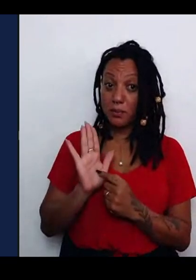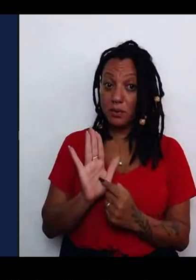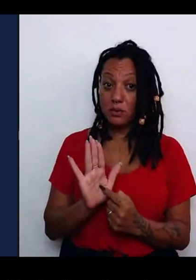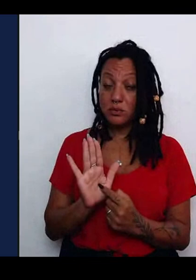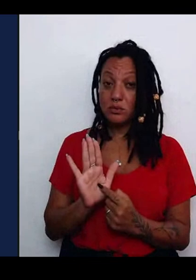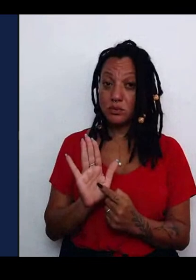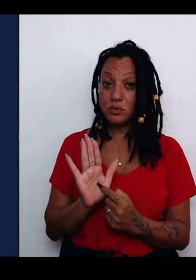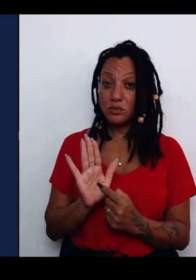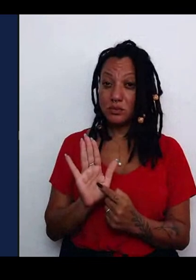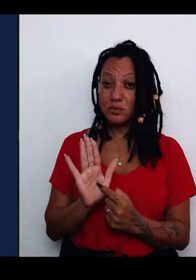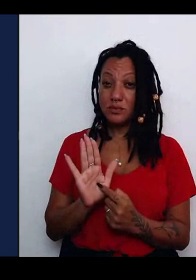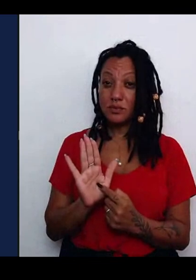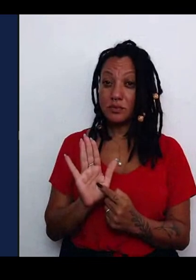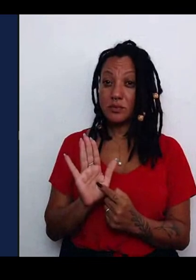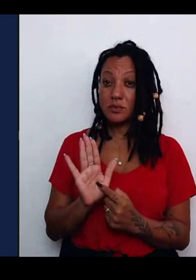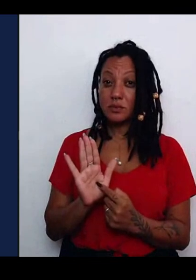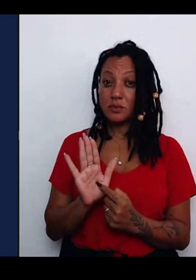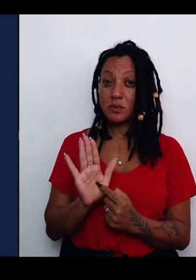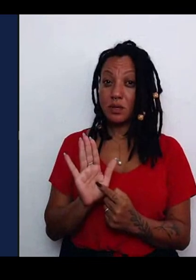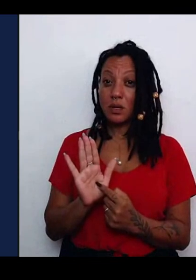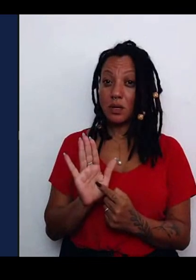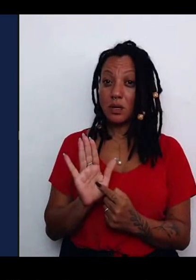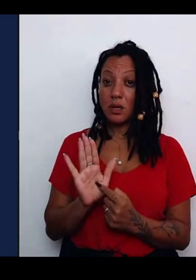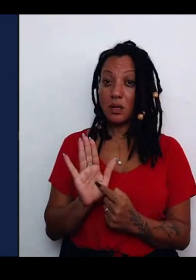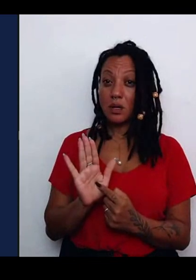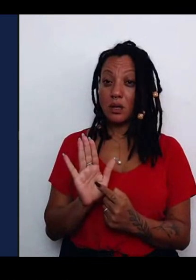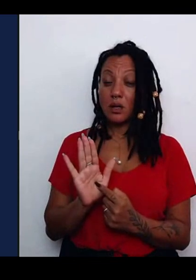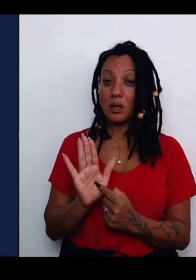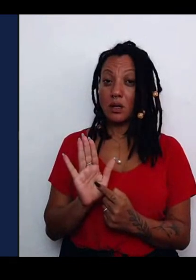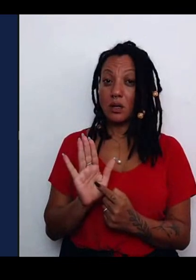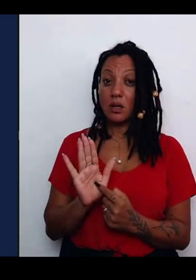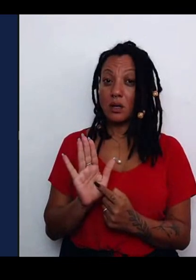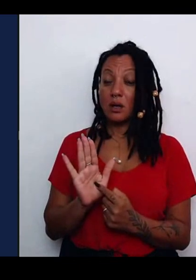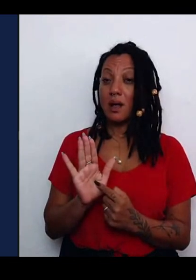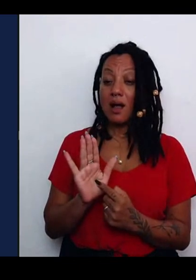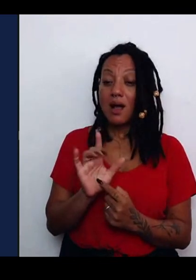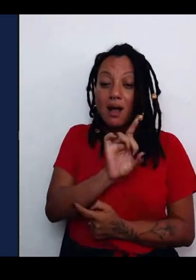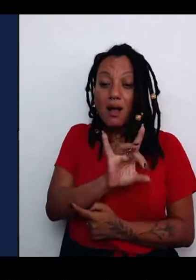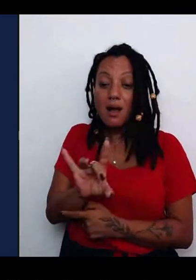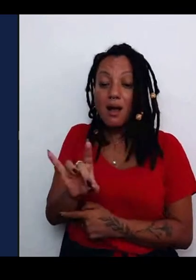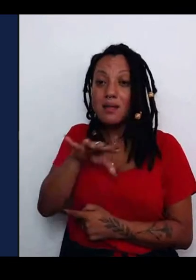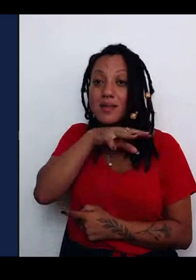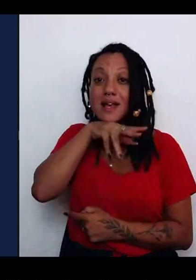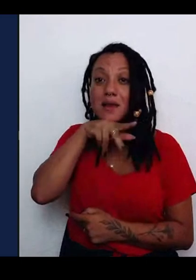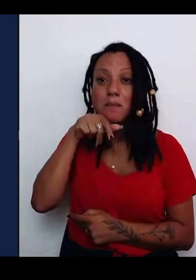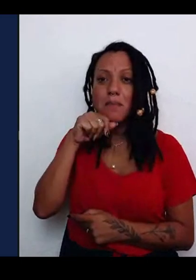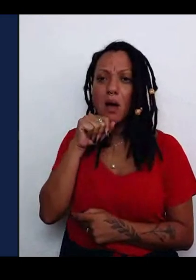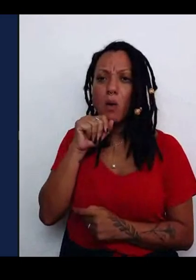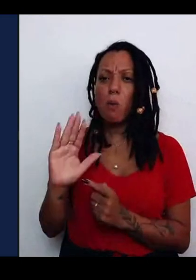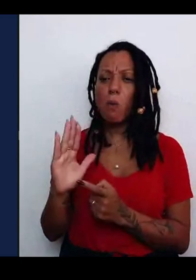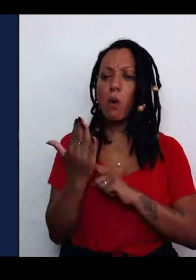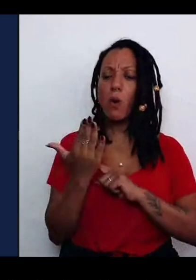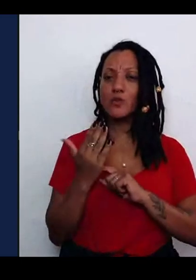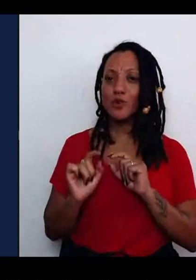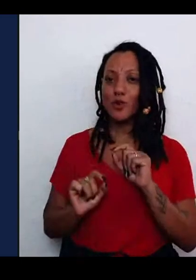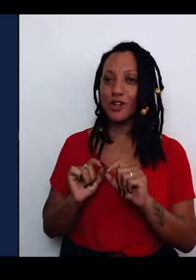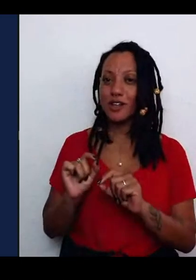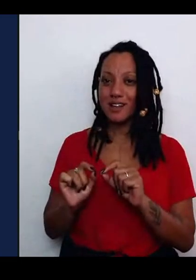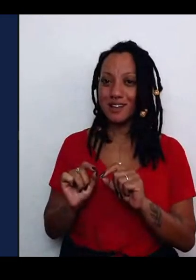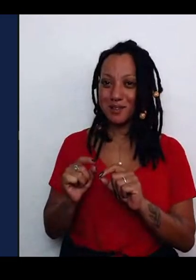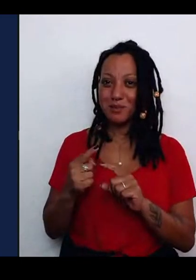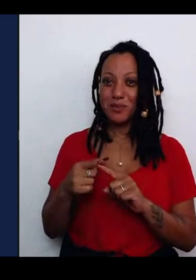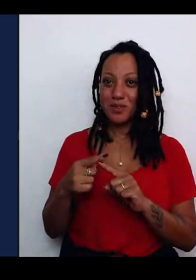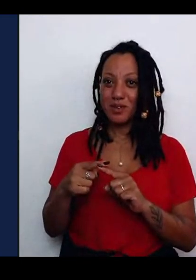perimeter and end up in a prison um how they end up in this open air entertainment slash scientific